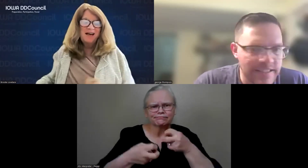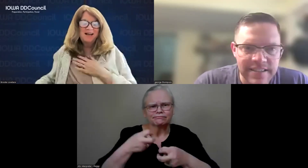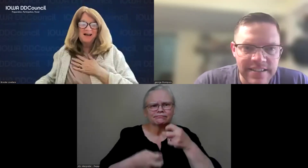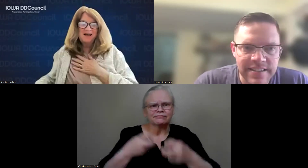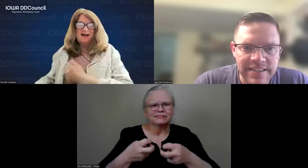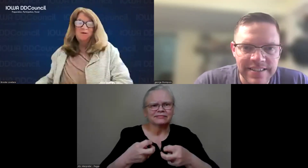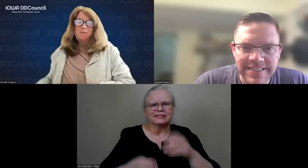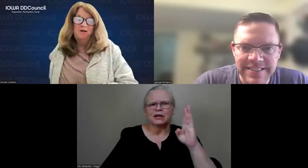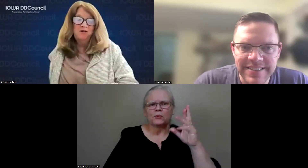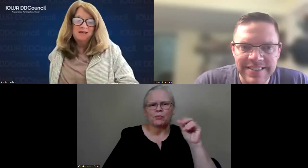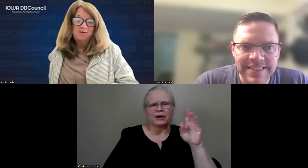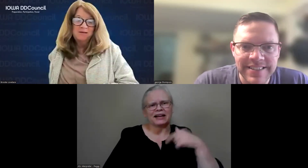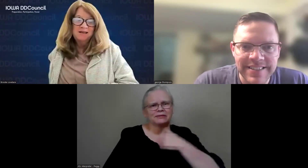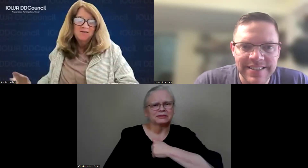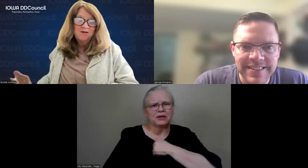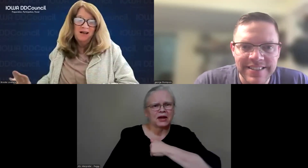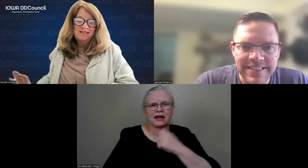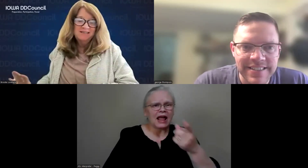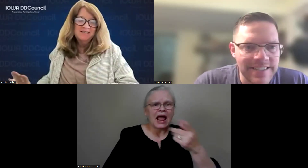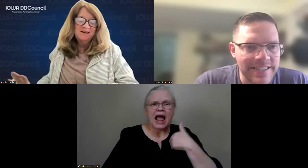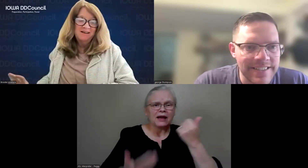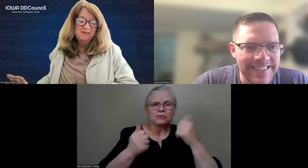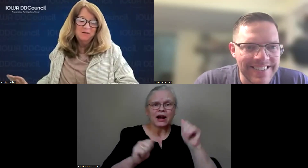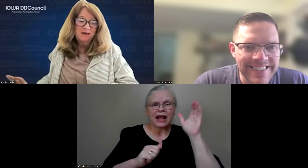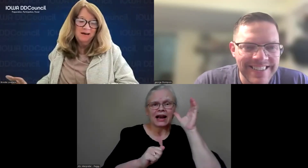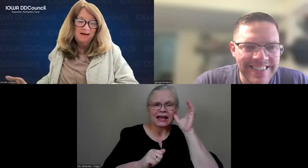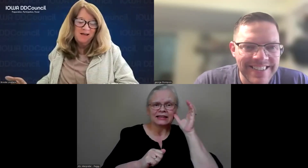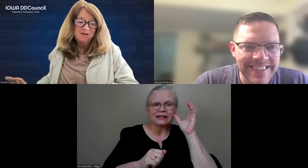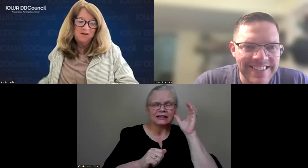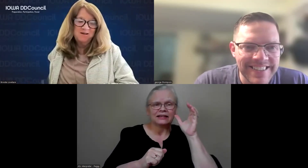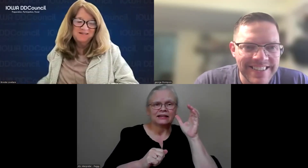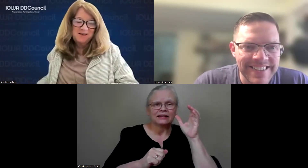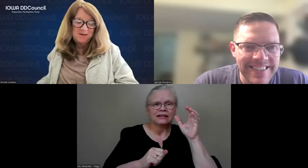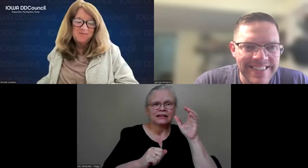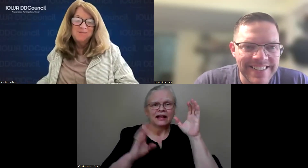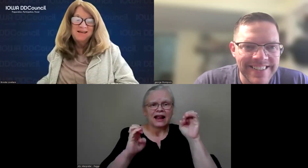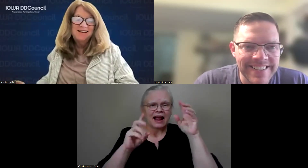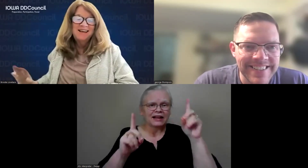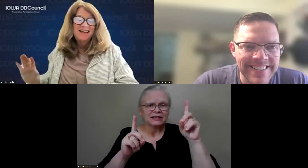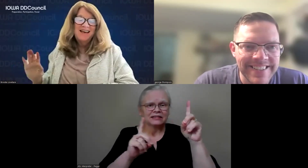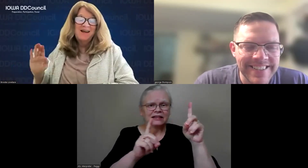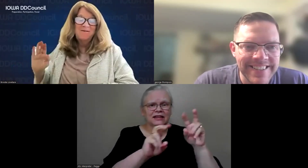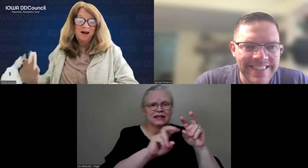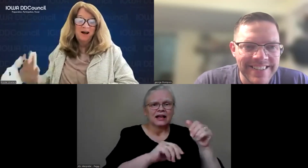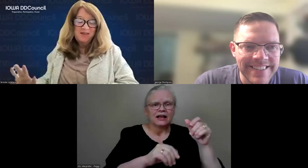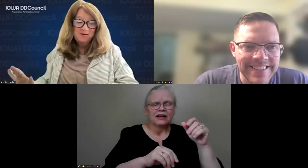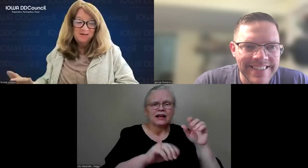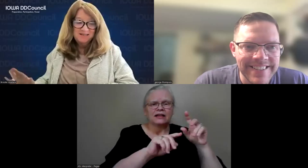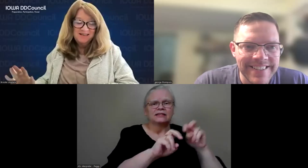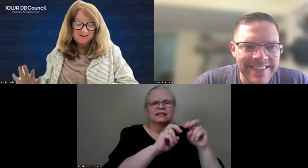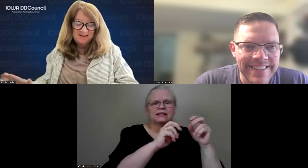About that, guys. I have to apologize. I was trying to listen on to the education subcommittee meeting, and I forgot